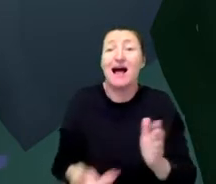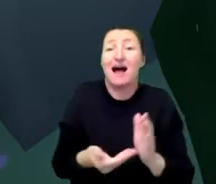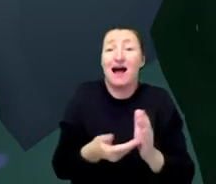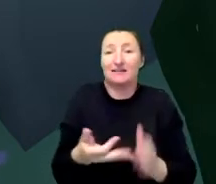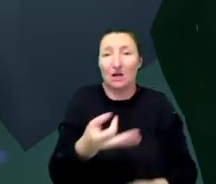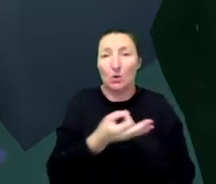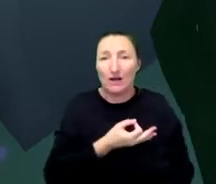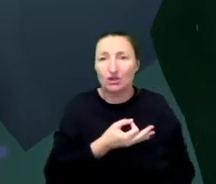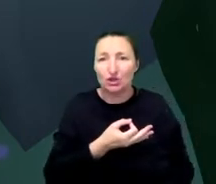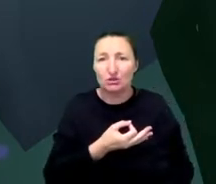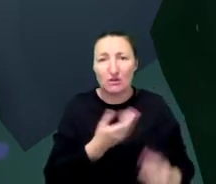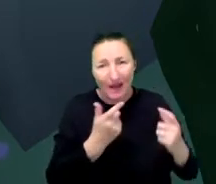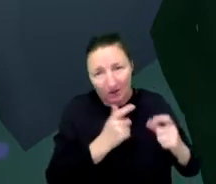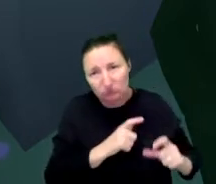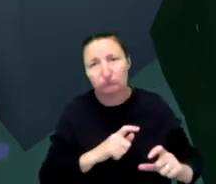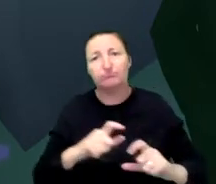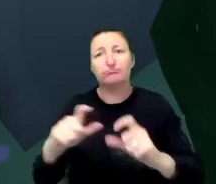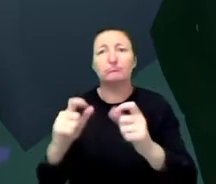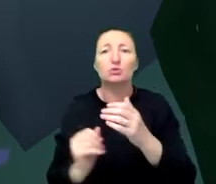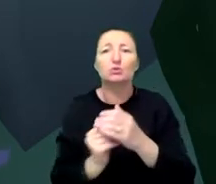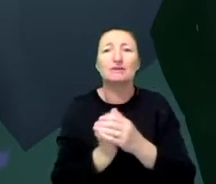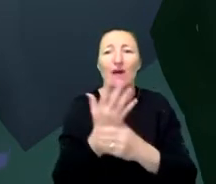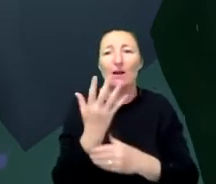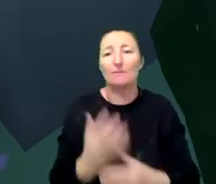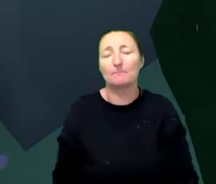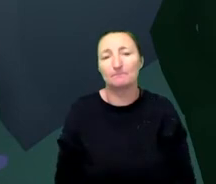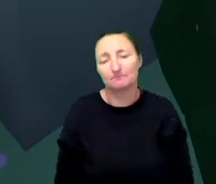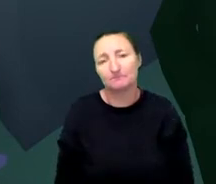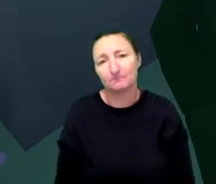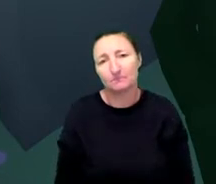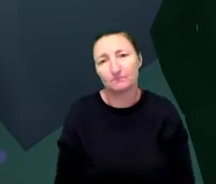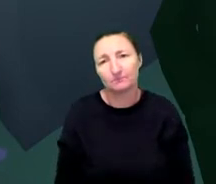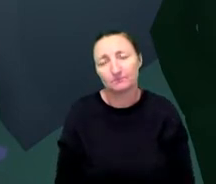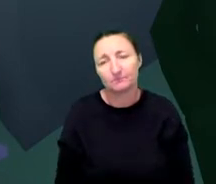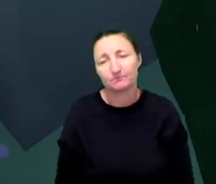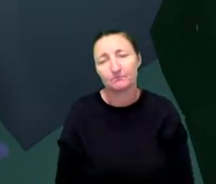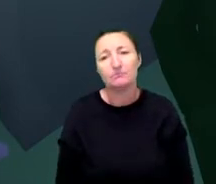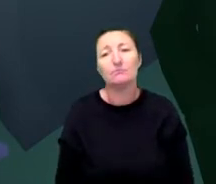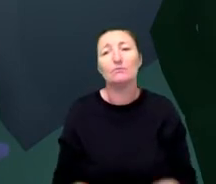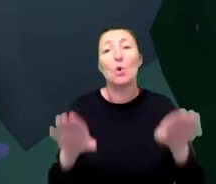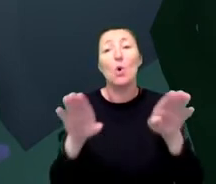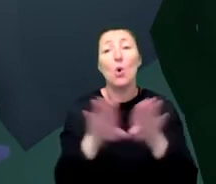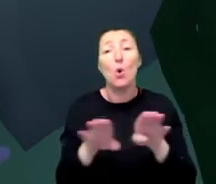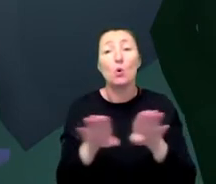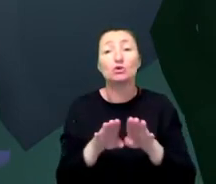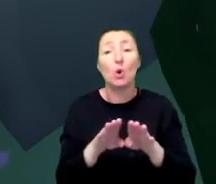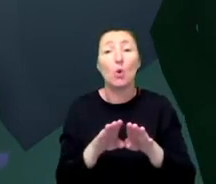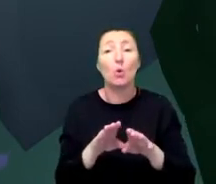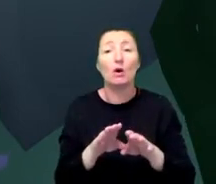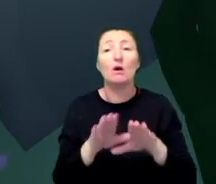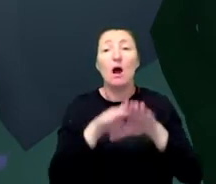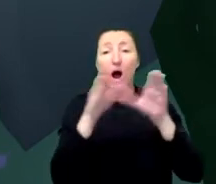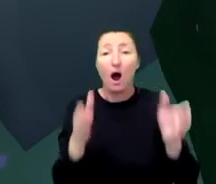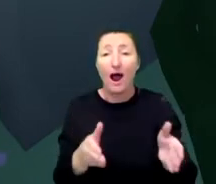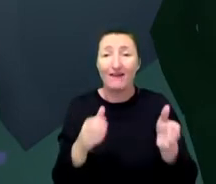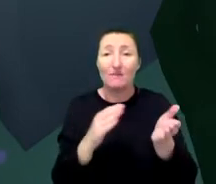as it continues to develop is interesting. But also maybe at some point in a process you could play Hive Mind and not be able